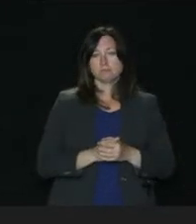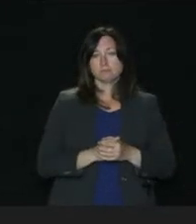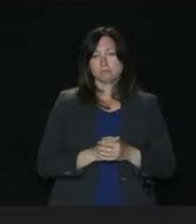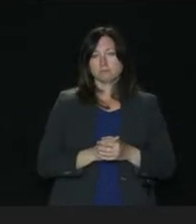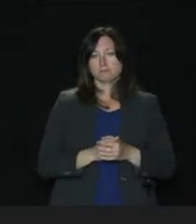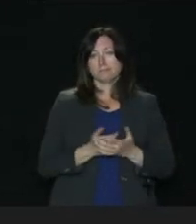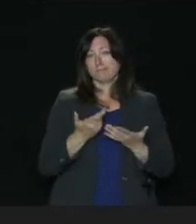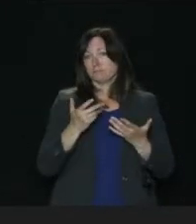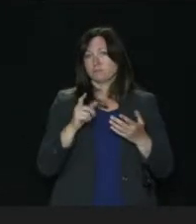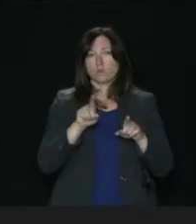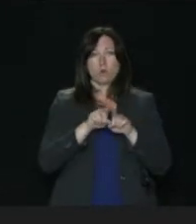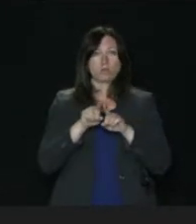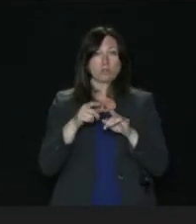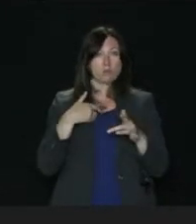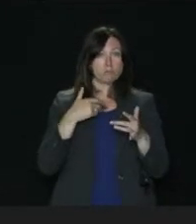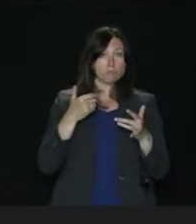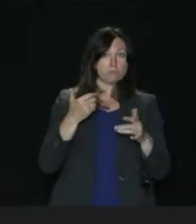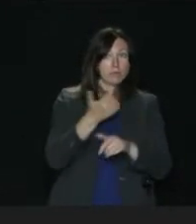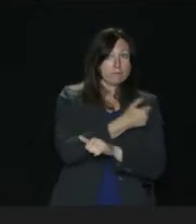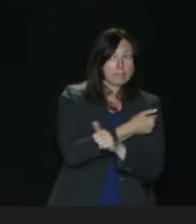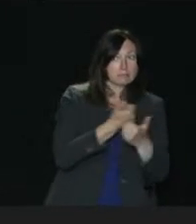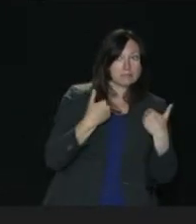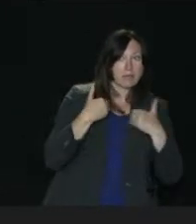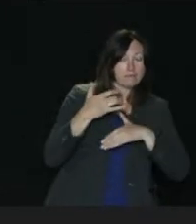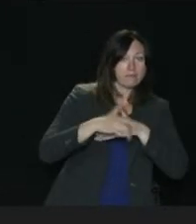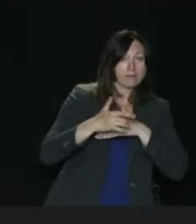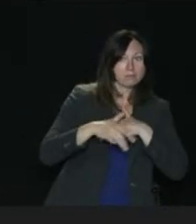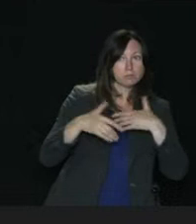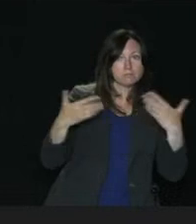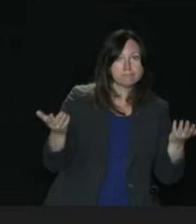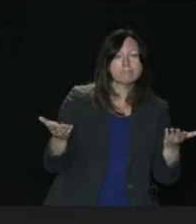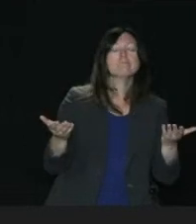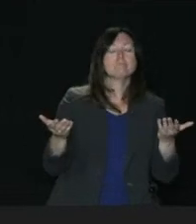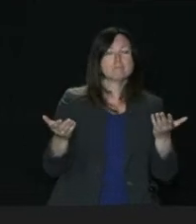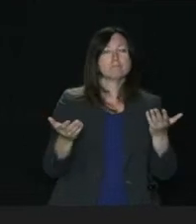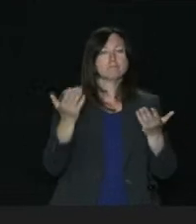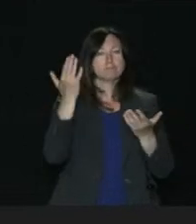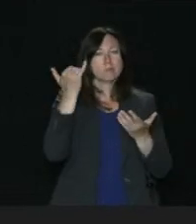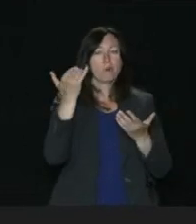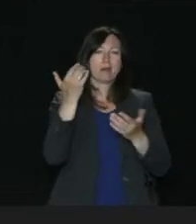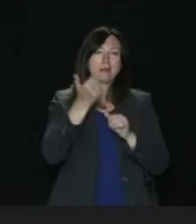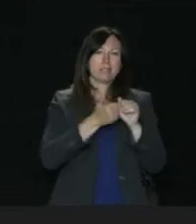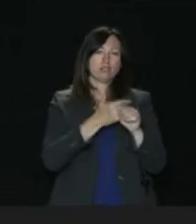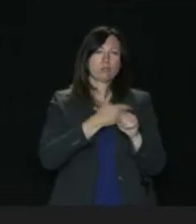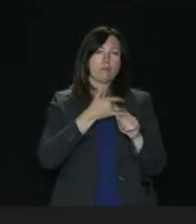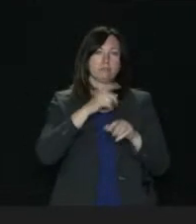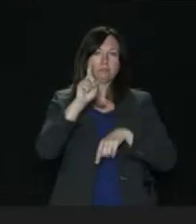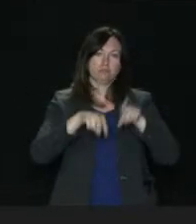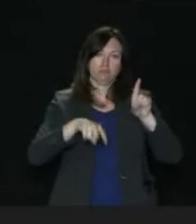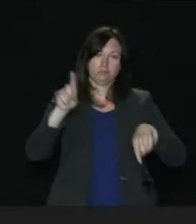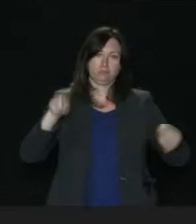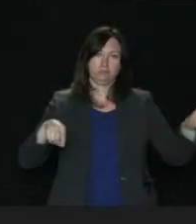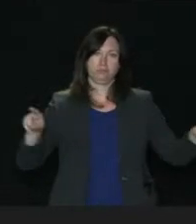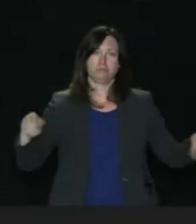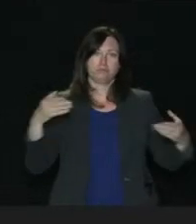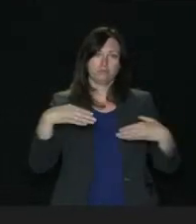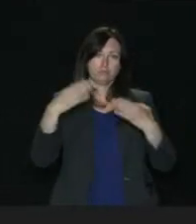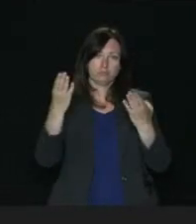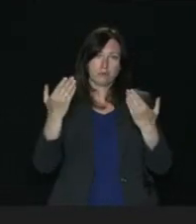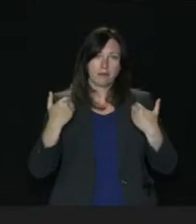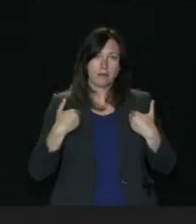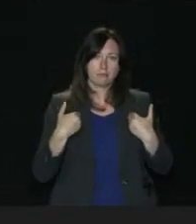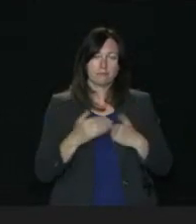supply and other factors. So that's why there's some variation. But I think